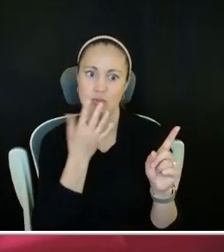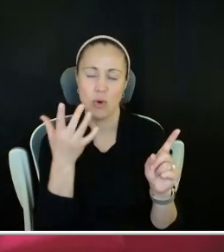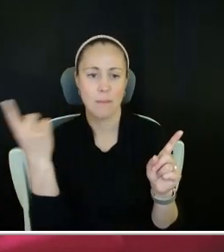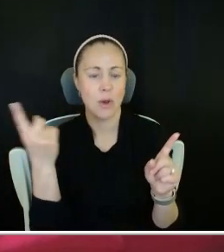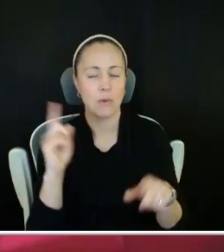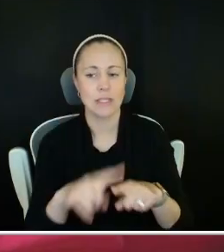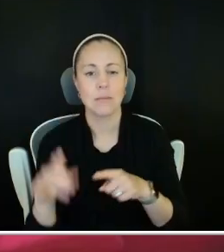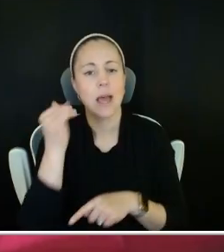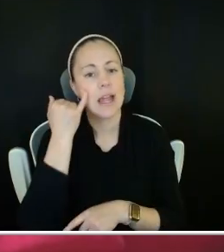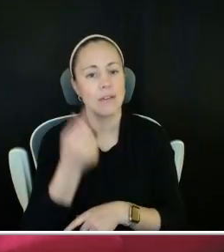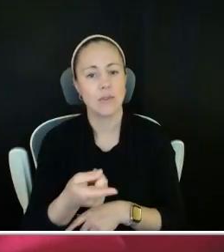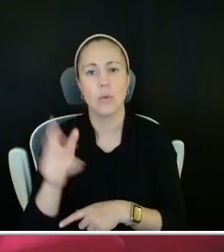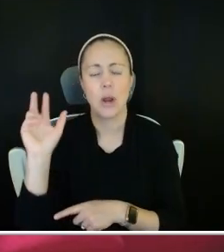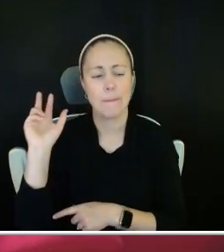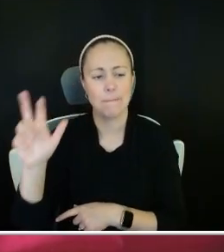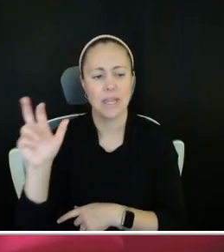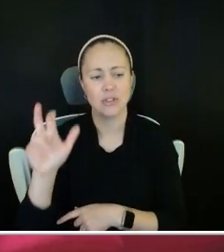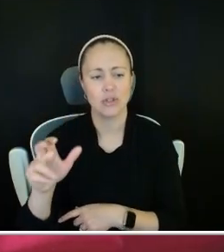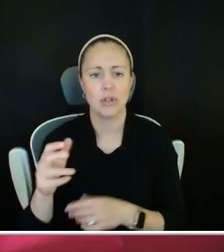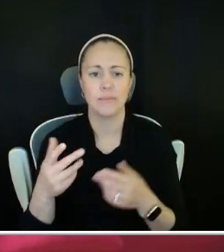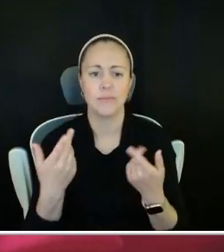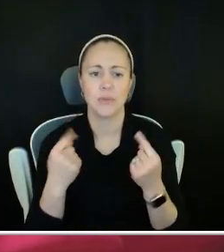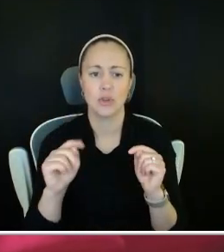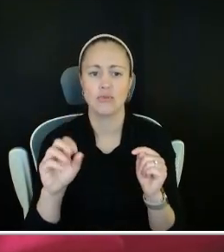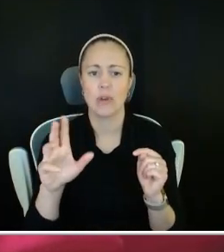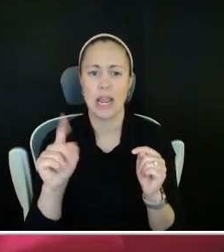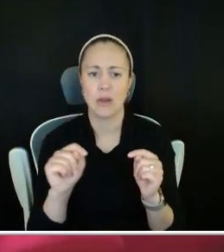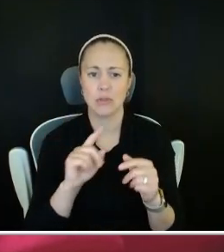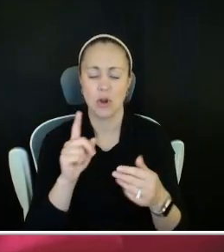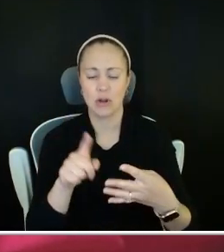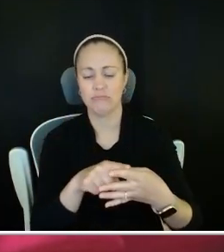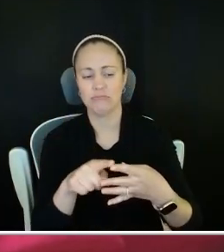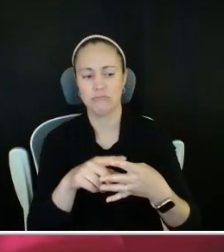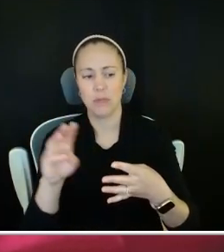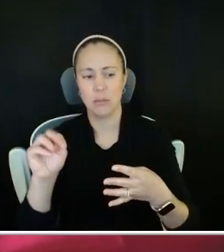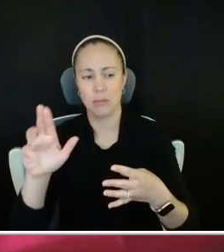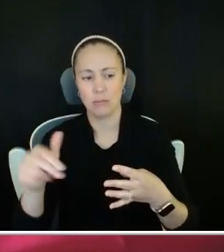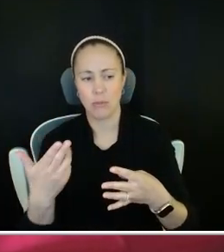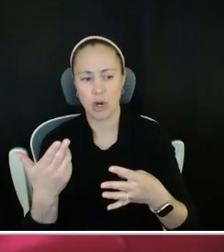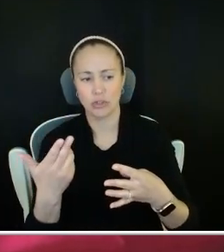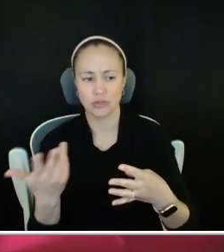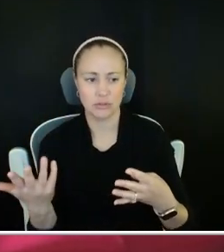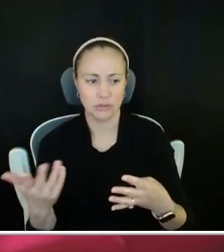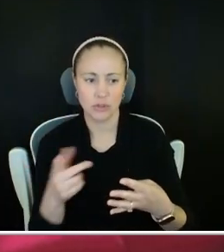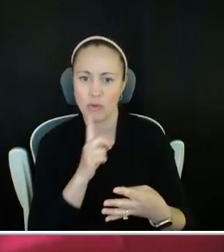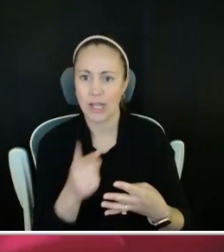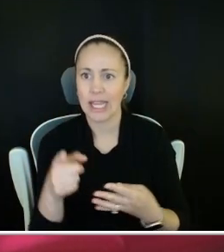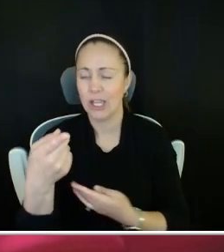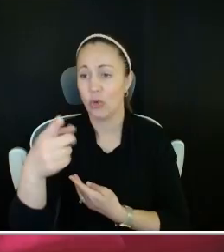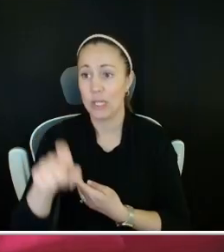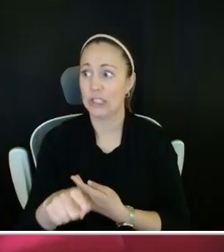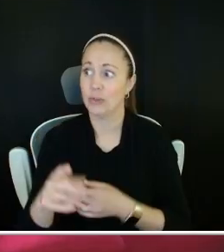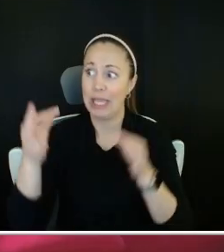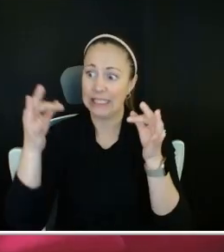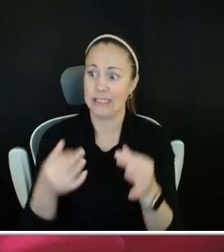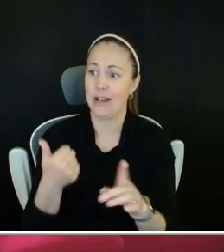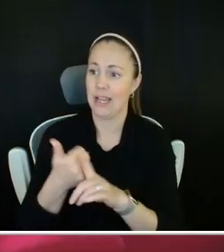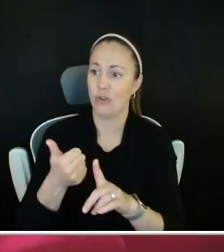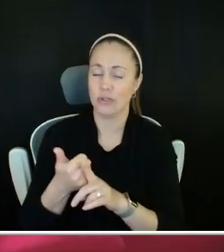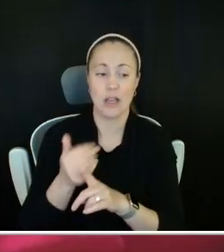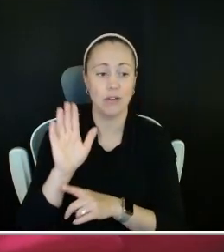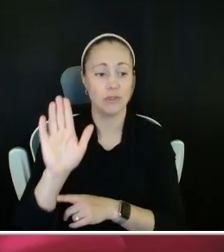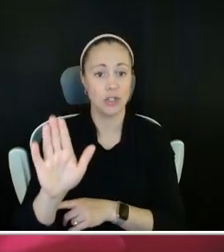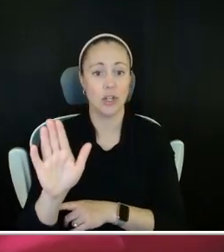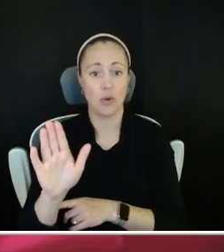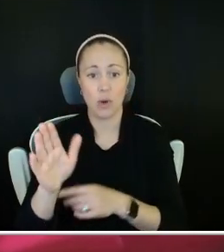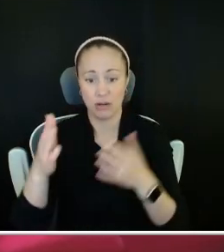your tryouts are the first week of March. So you need to be really dedicating yourself to your kinetic